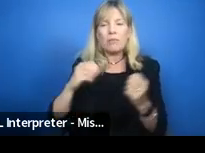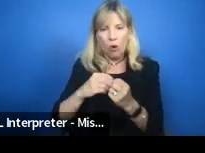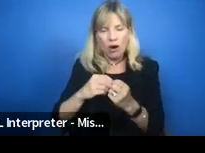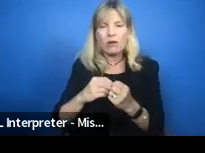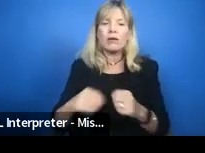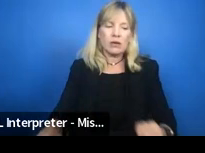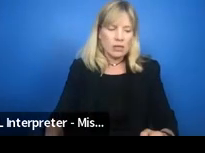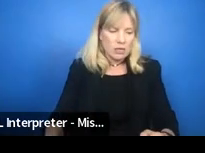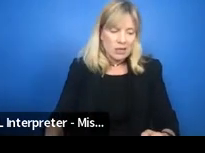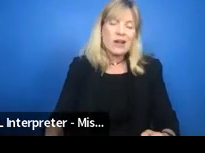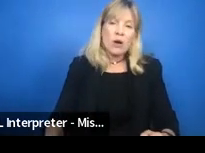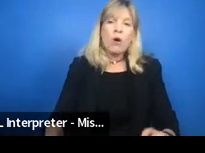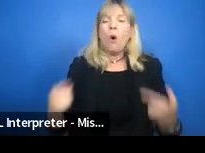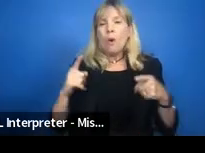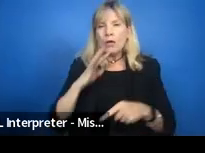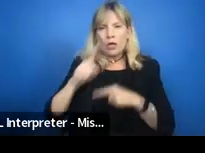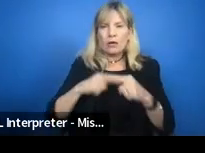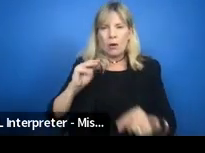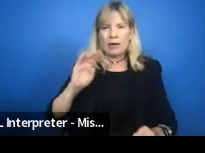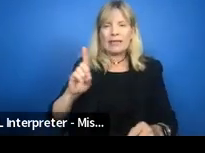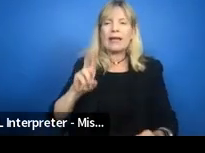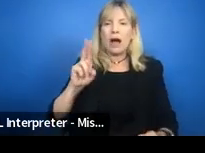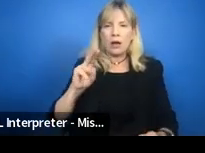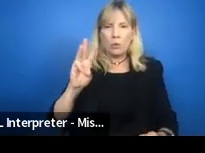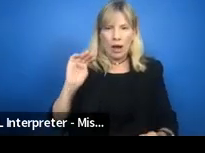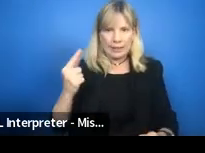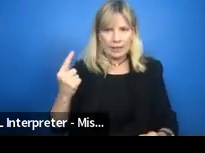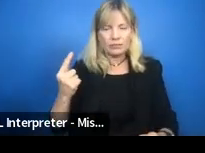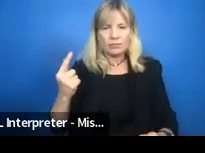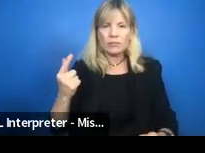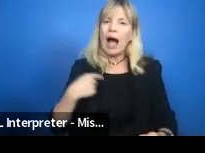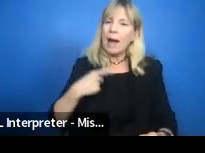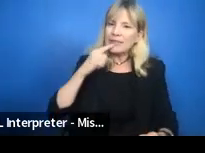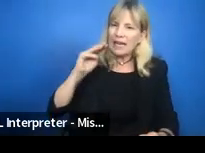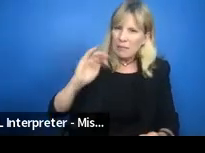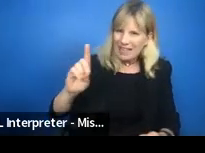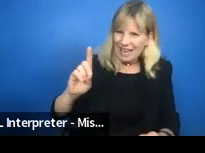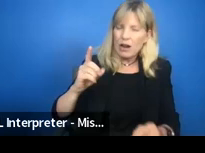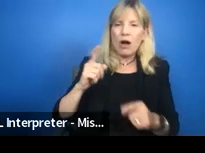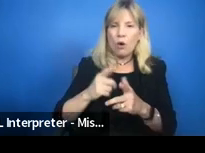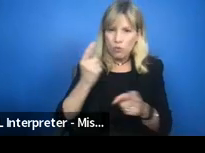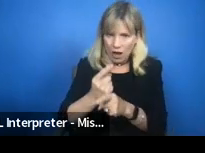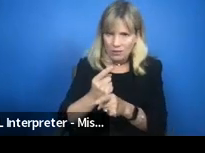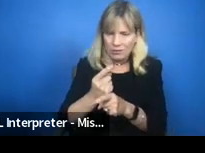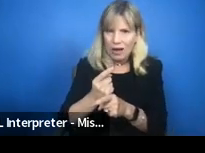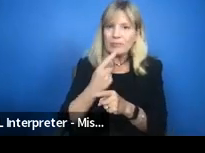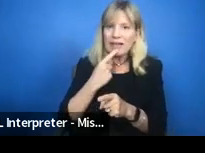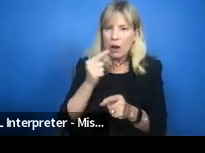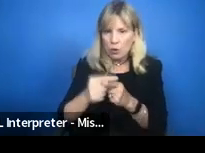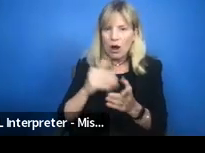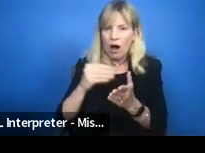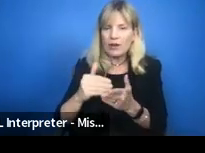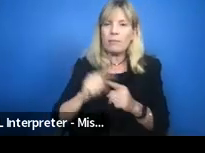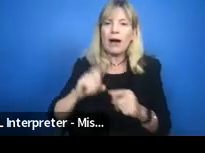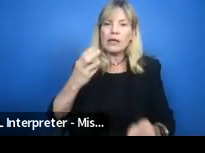also that while we're talking about Medicaid unwinding, I'm saying Medicaid a lot, but CHIP is also included in this. CHIP is